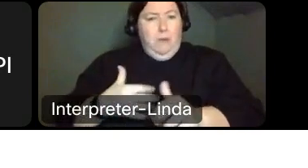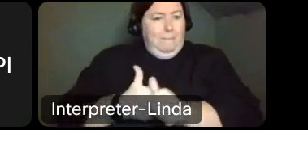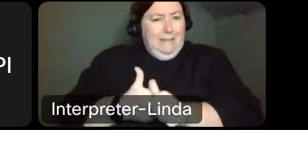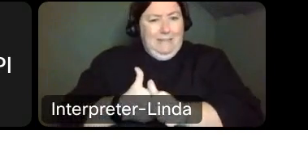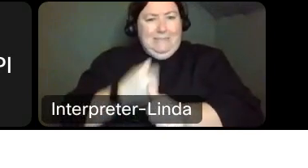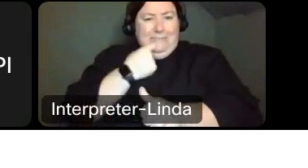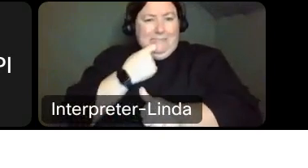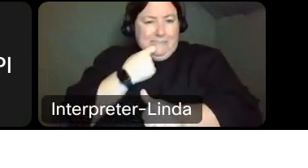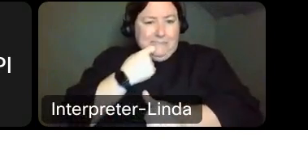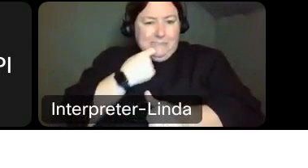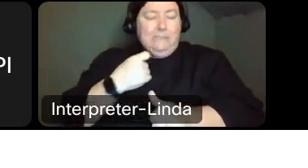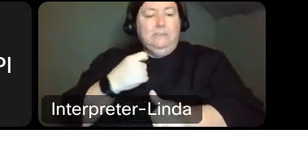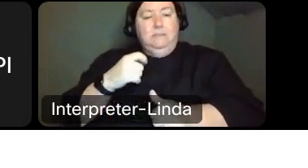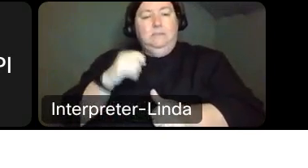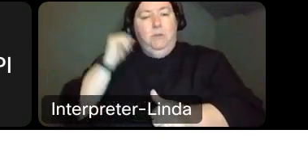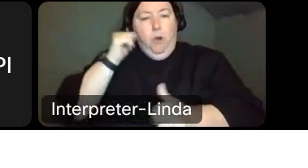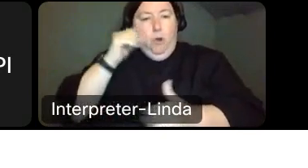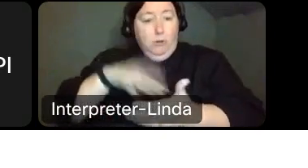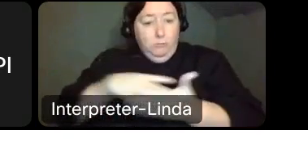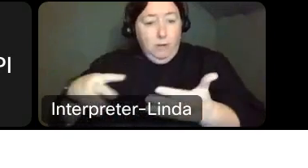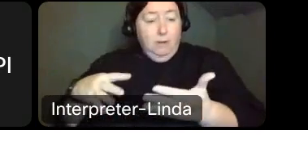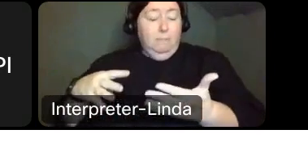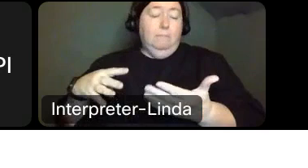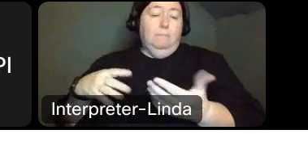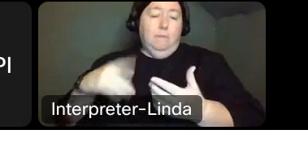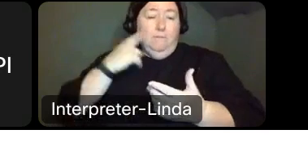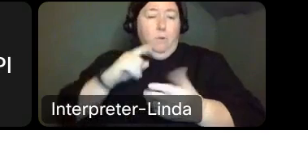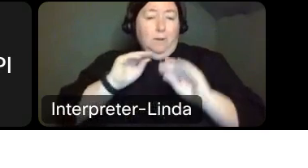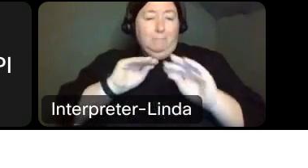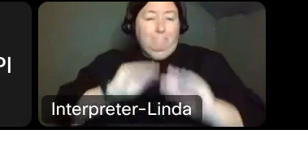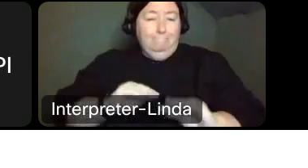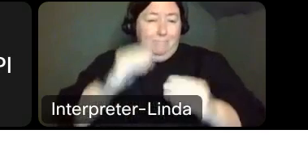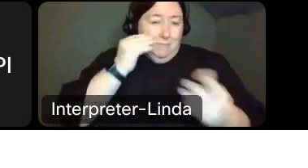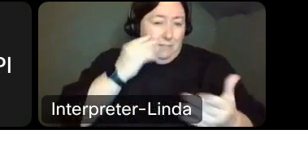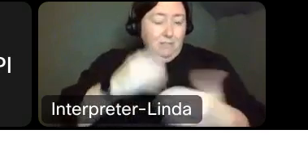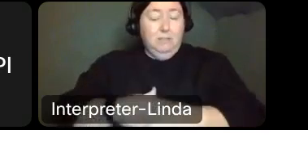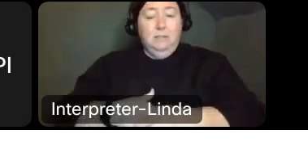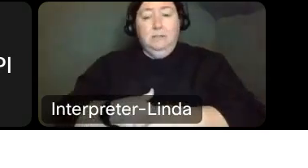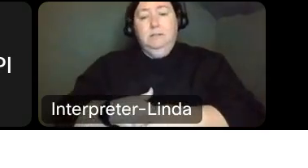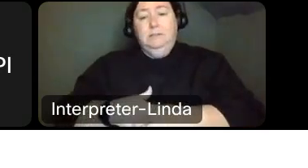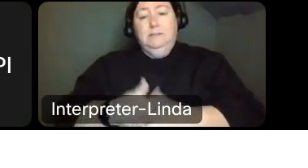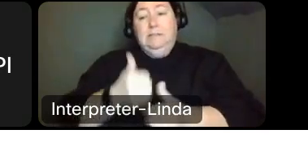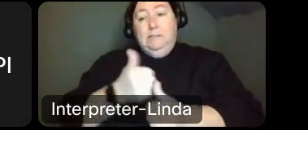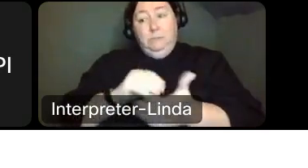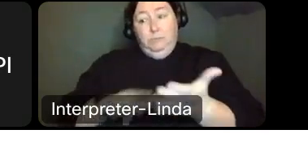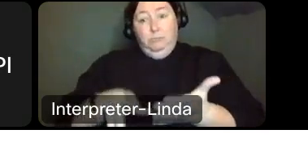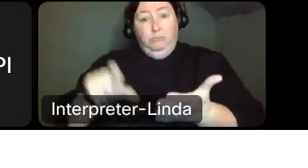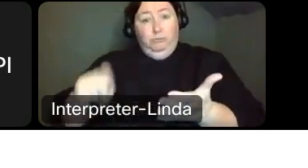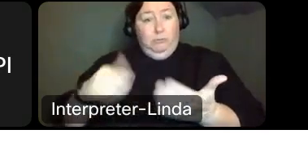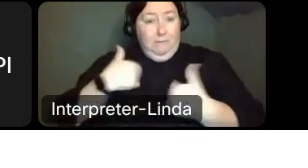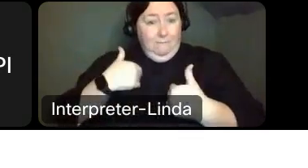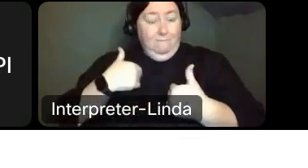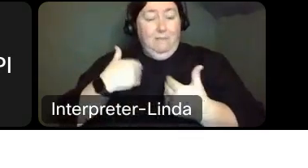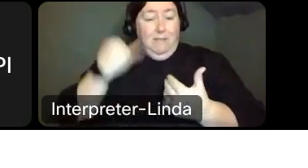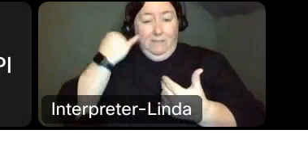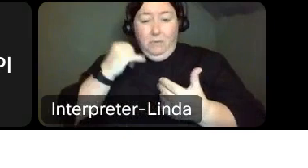hearing audiological report that you have to enter these data. But if since every student should have one, if you do not, you